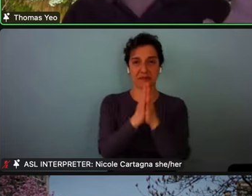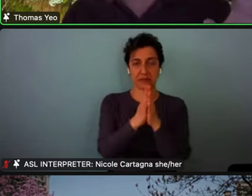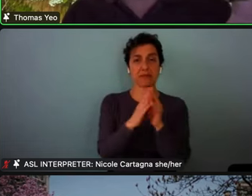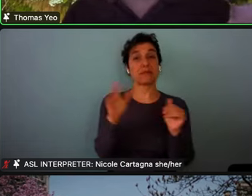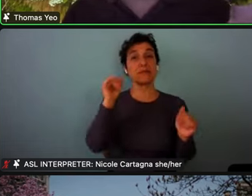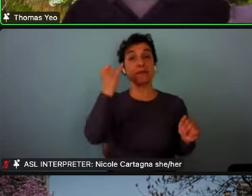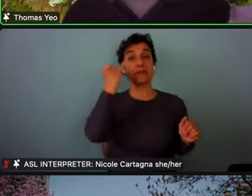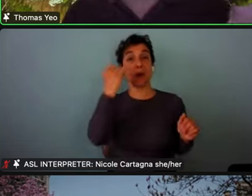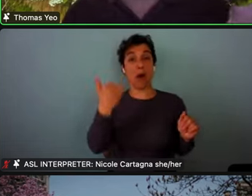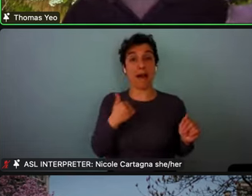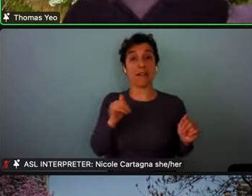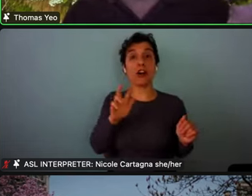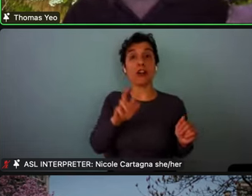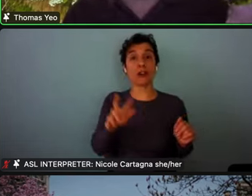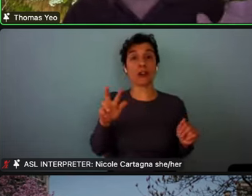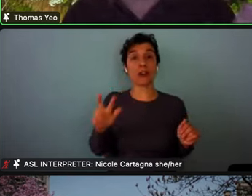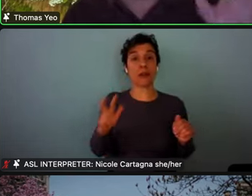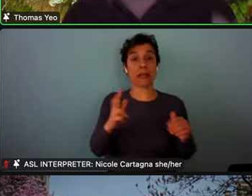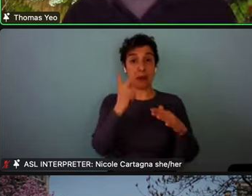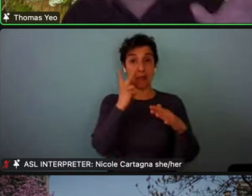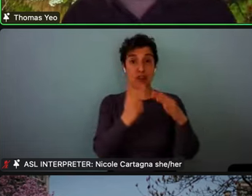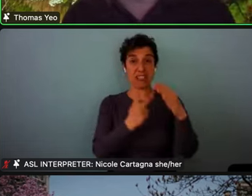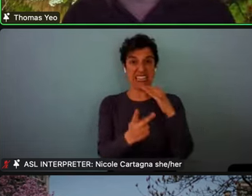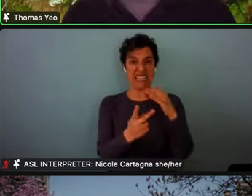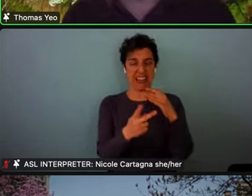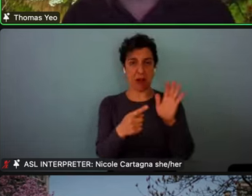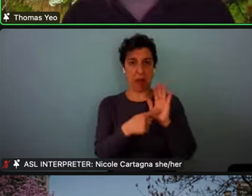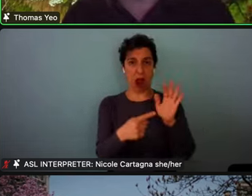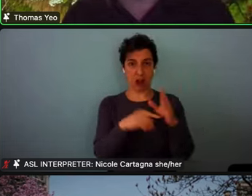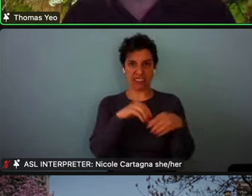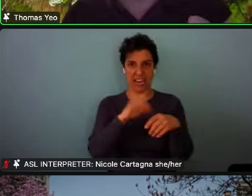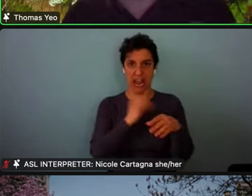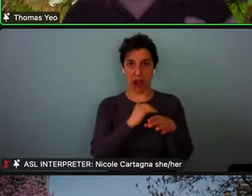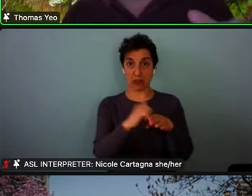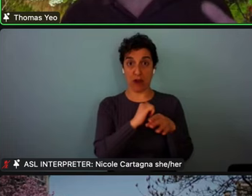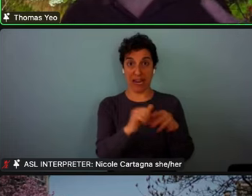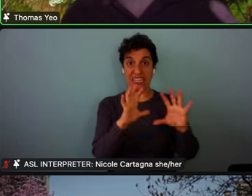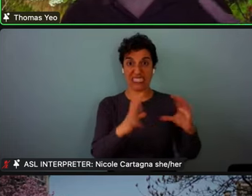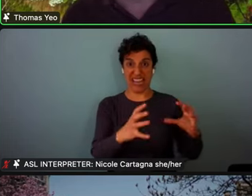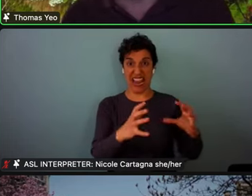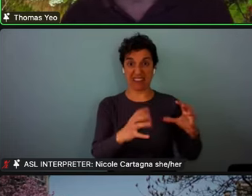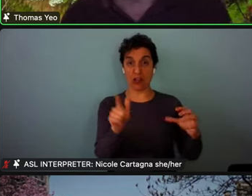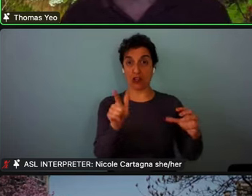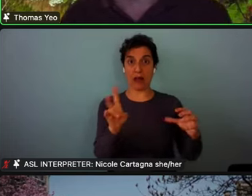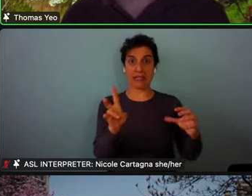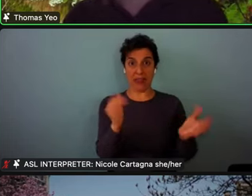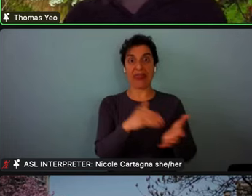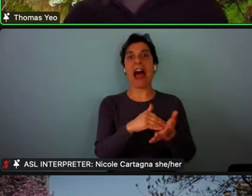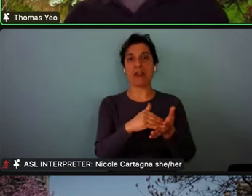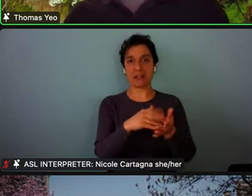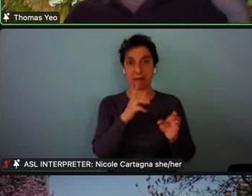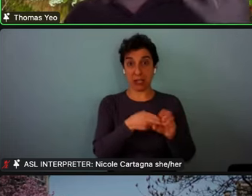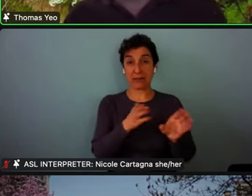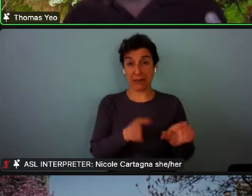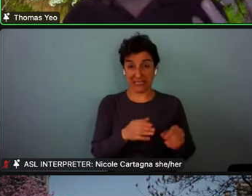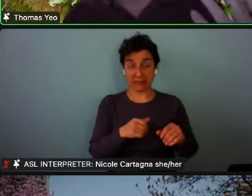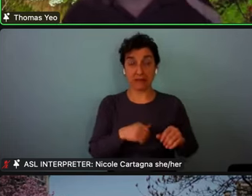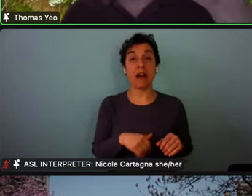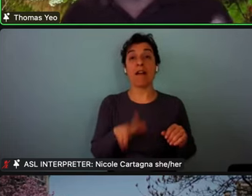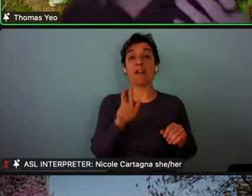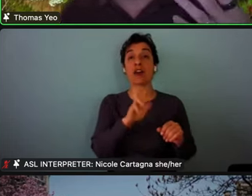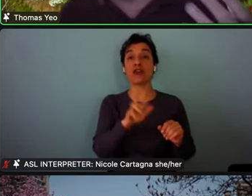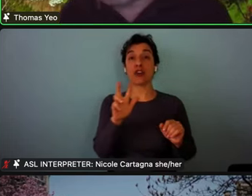Suppose we have 33 predictive models, right? This is in our training set, right? We have with 27,000 participants, right? We have